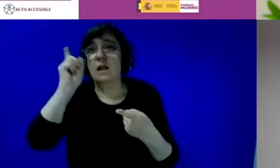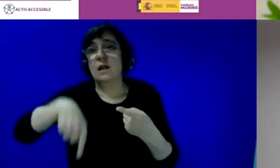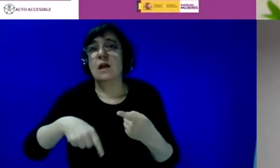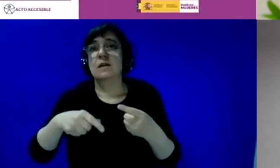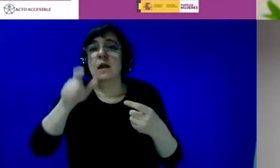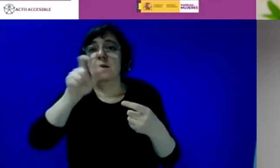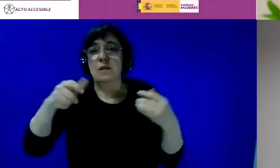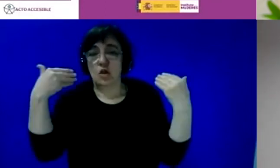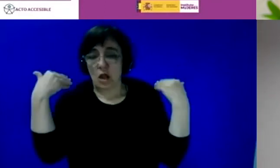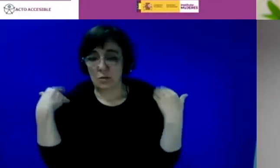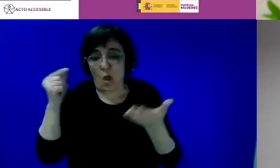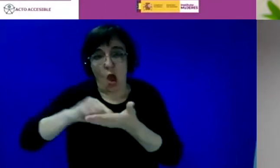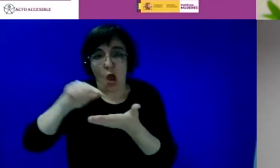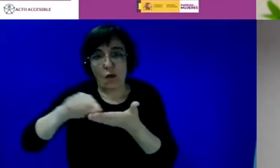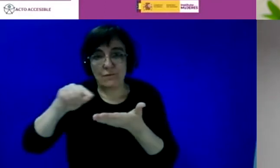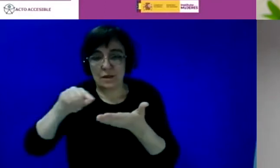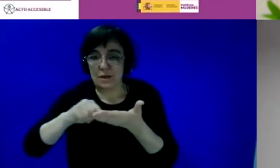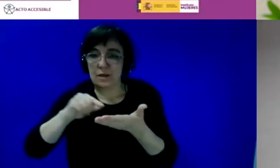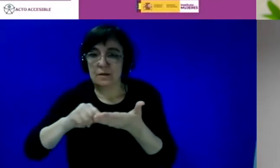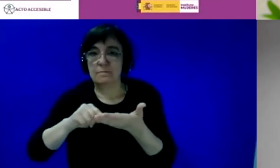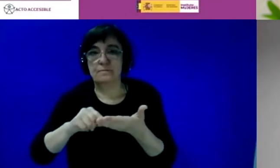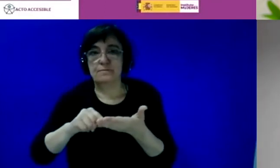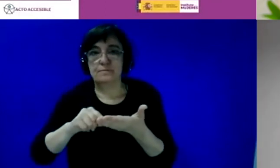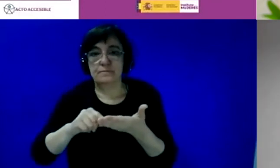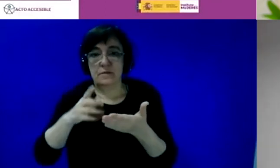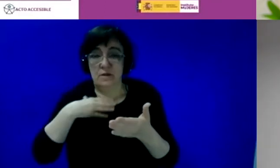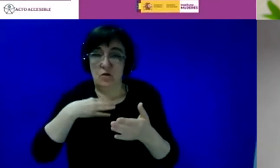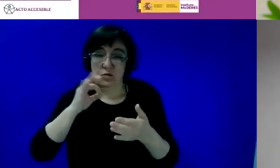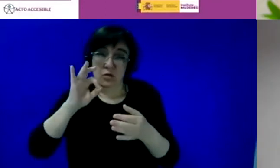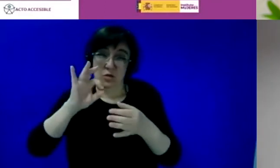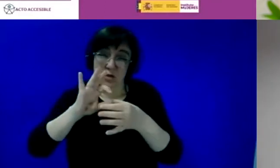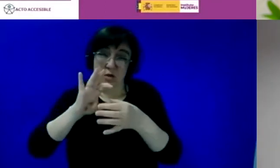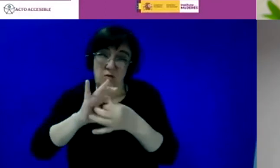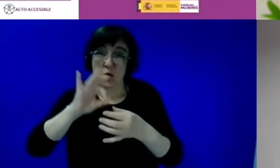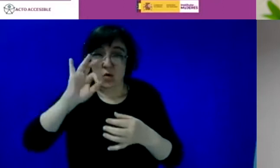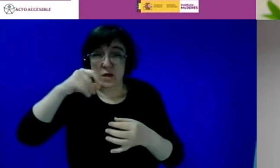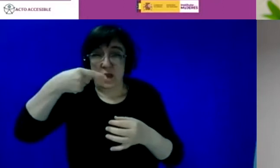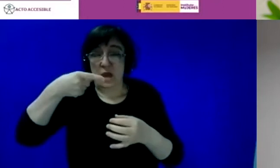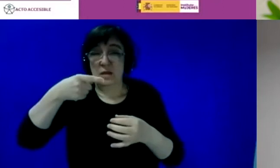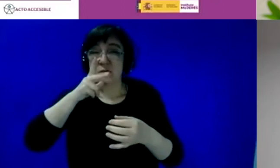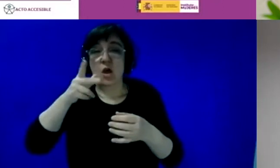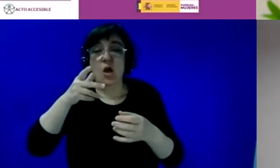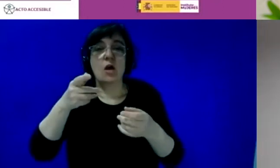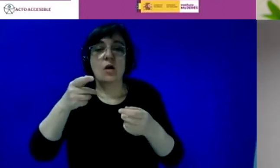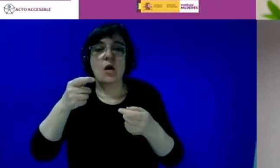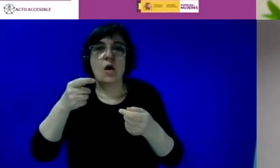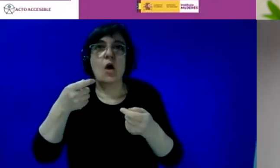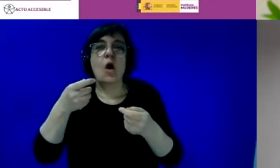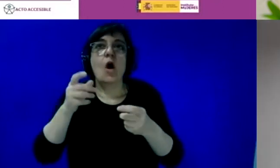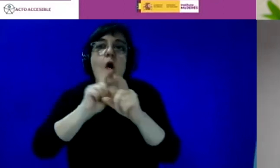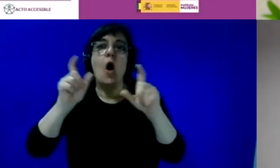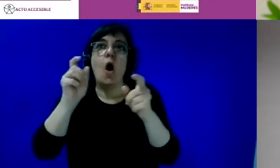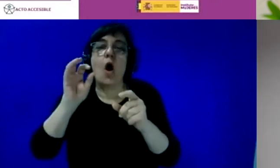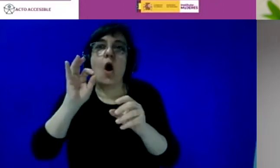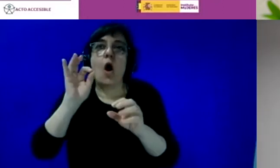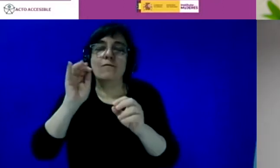basically UN OCHA, which is the Office for Coordination of Humanitarian Affairs. We have been following up